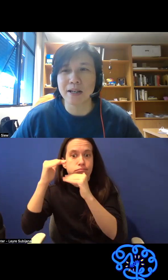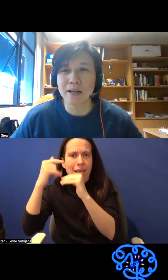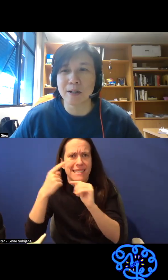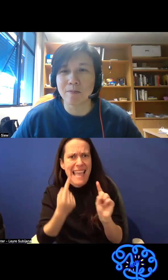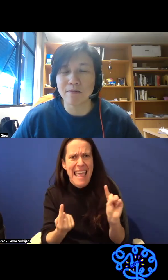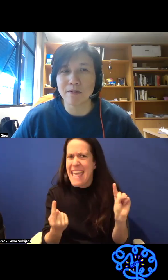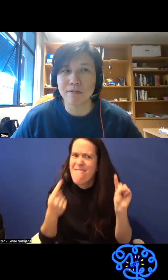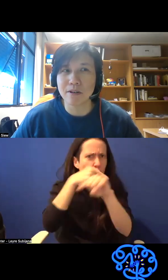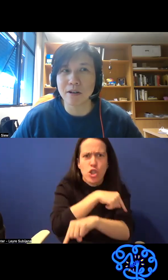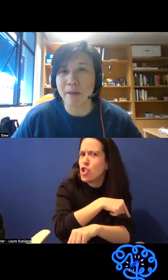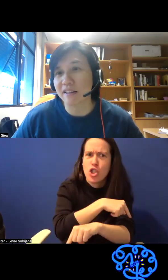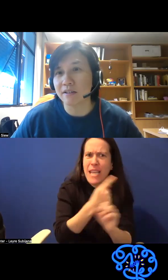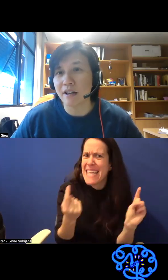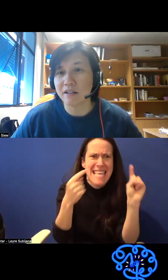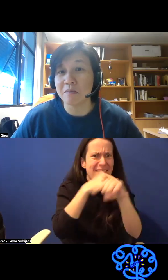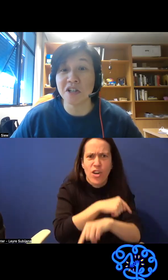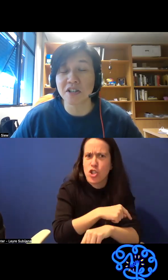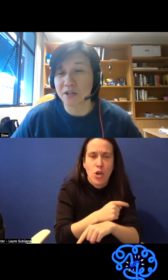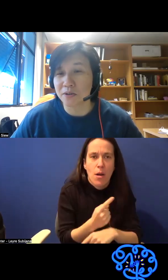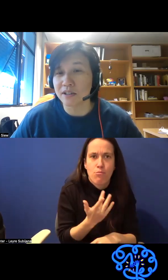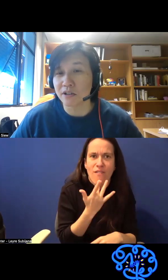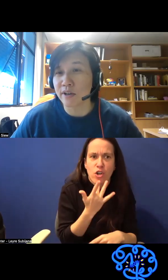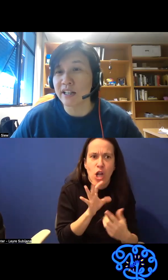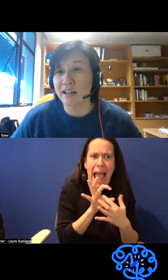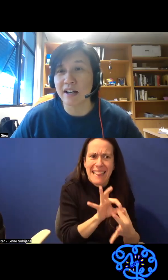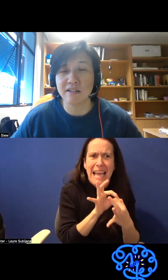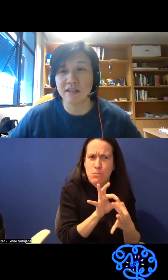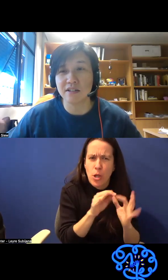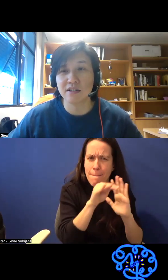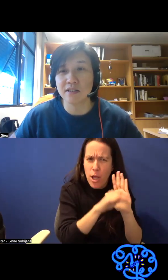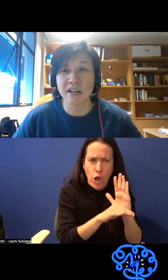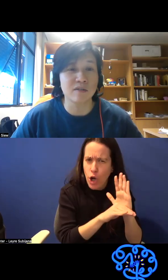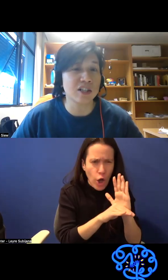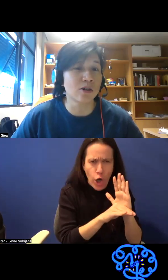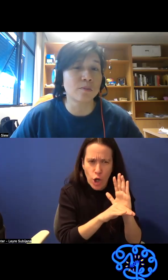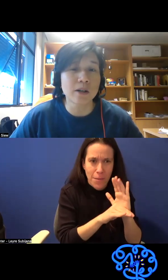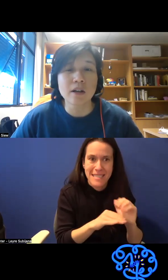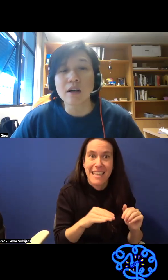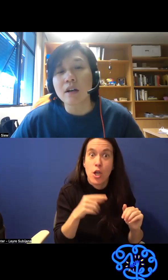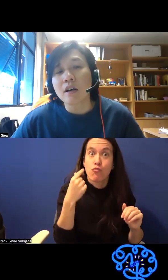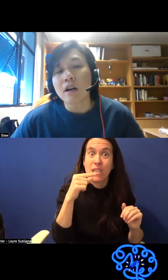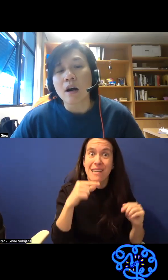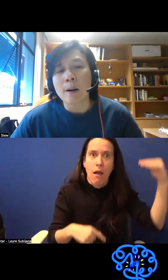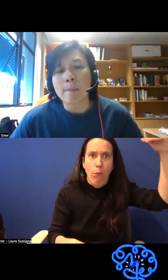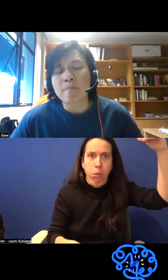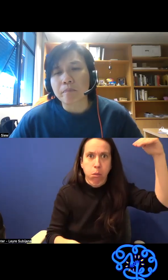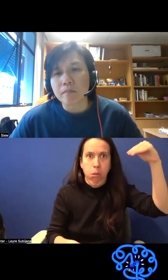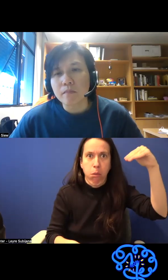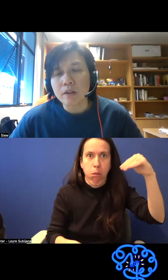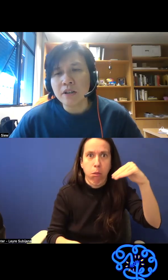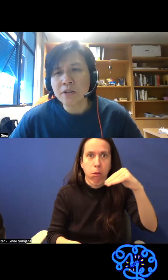attachment um, pattern that emerged. And so the green line is negatively sloped.